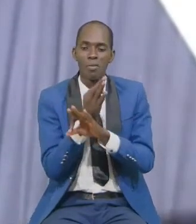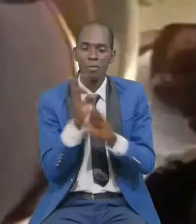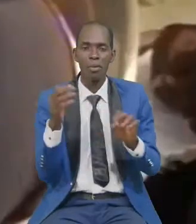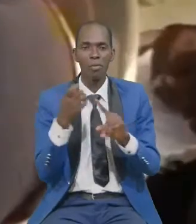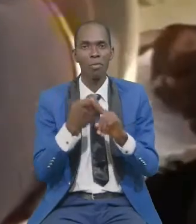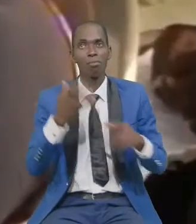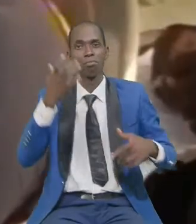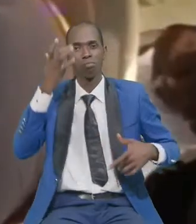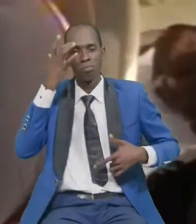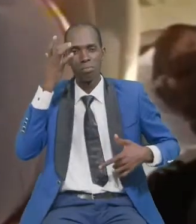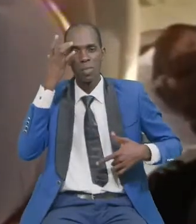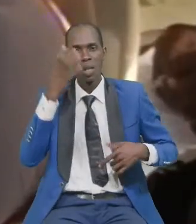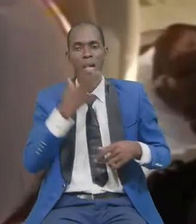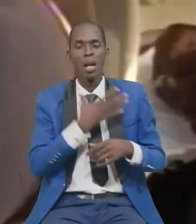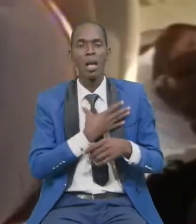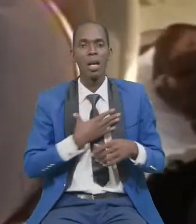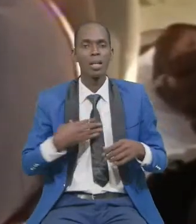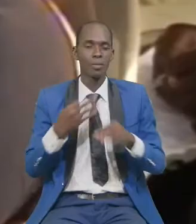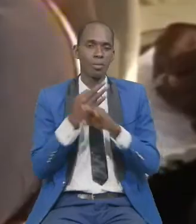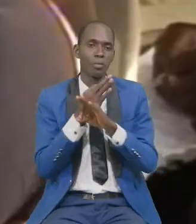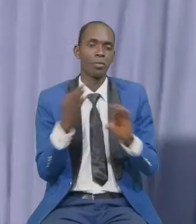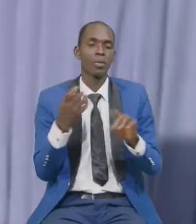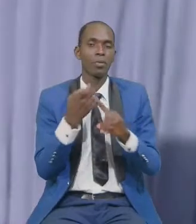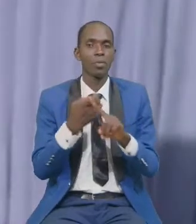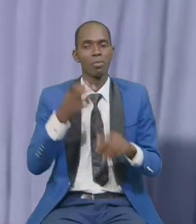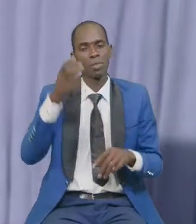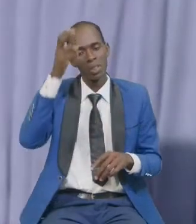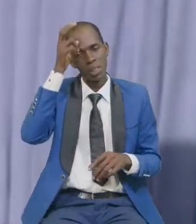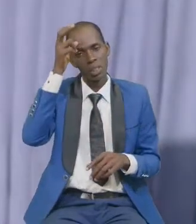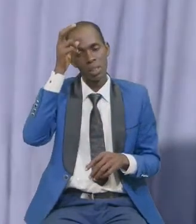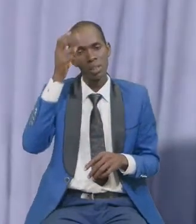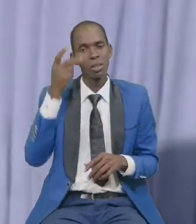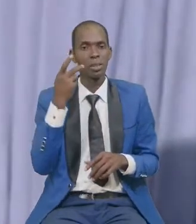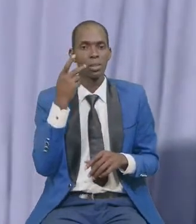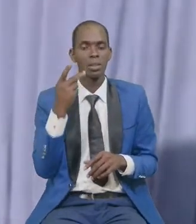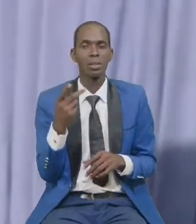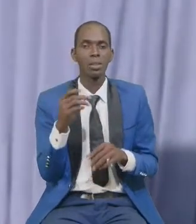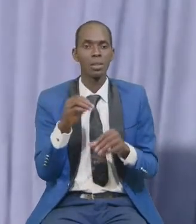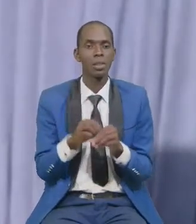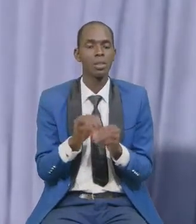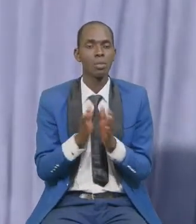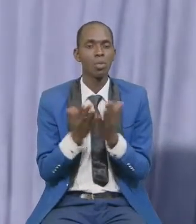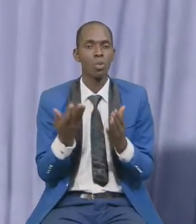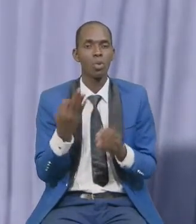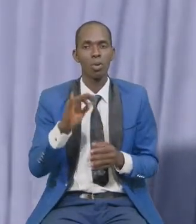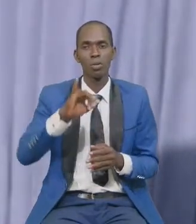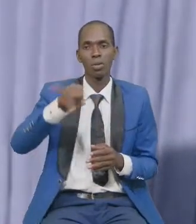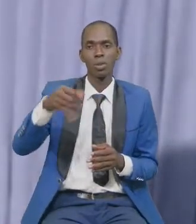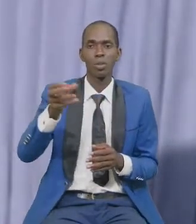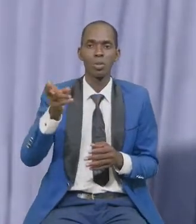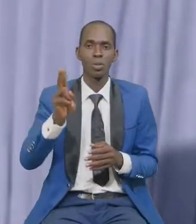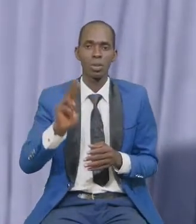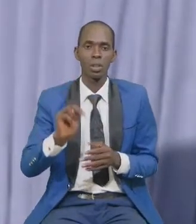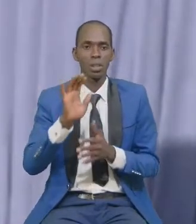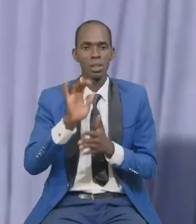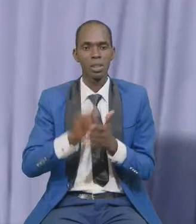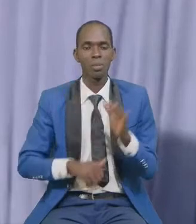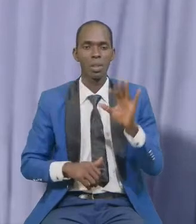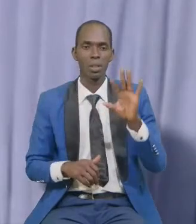sickness, and free from Satan. We're coming back to this, John chapter 19.